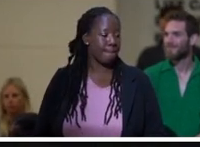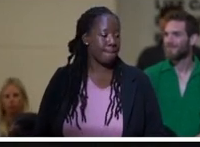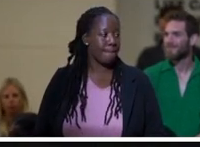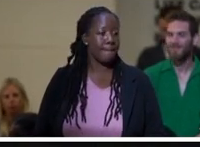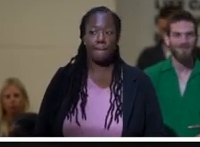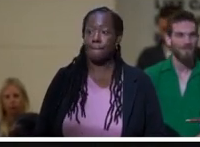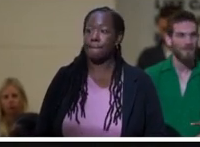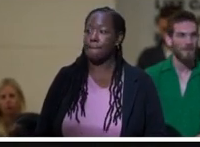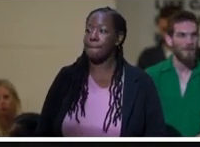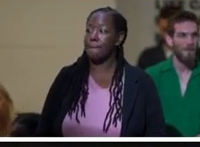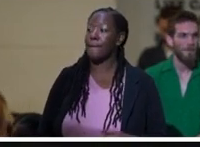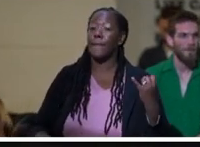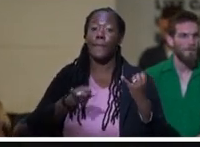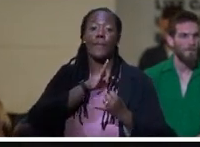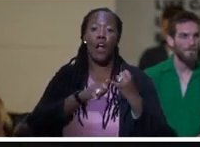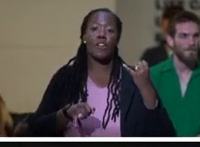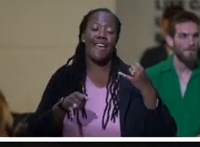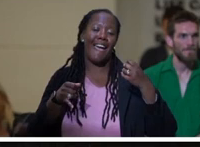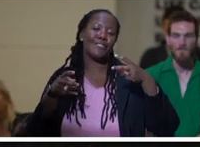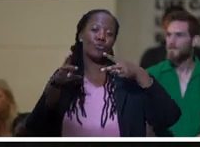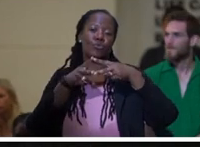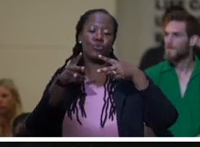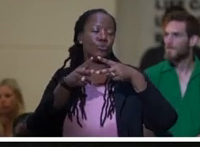We are in our last two designers,